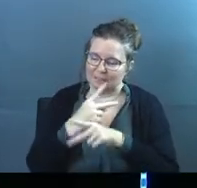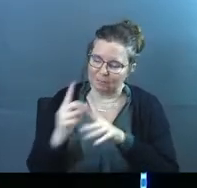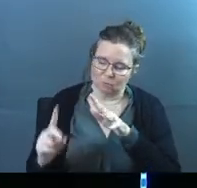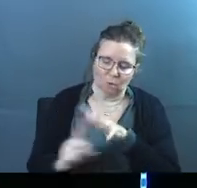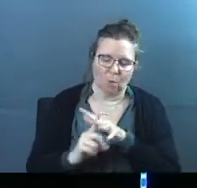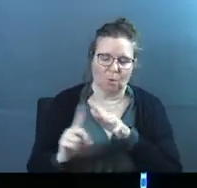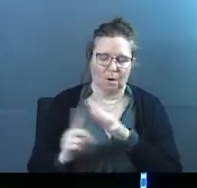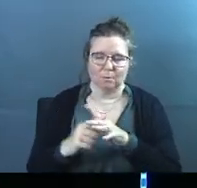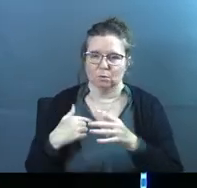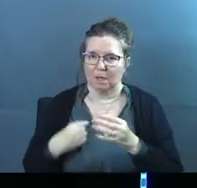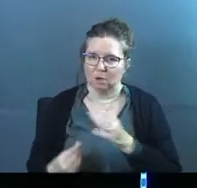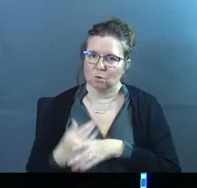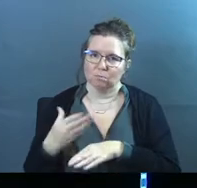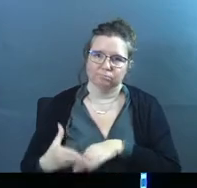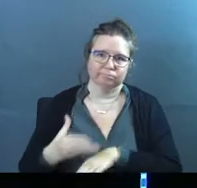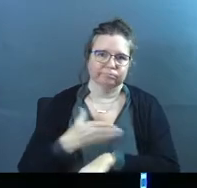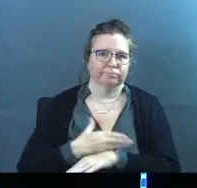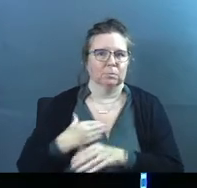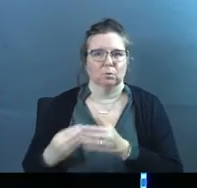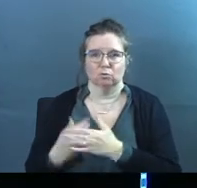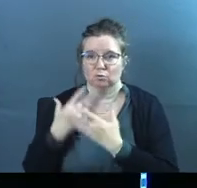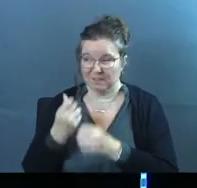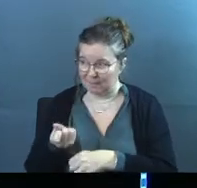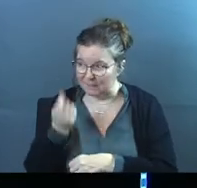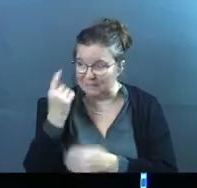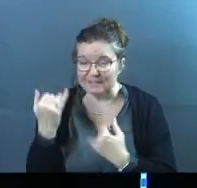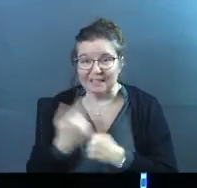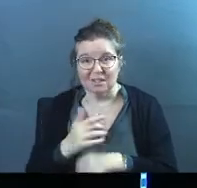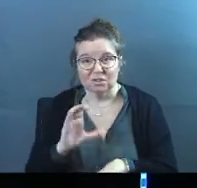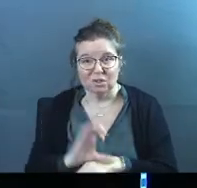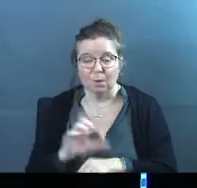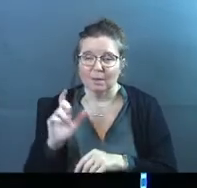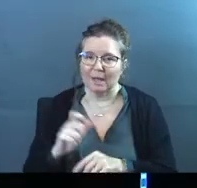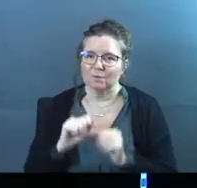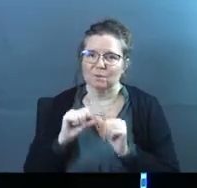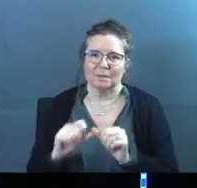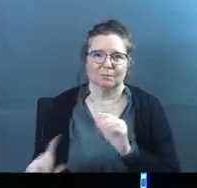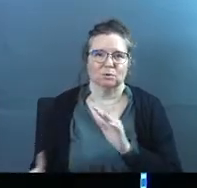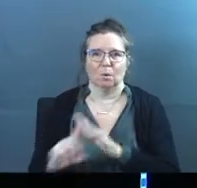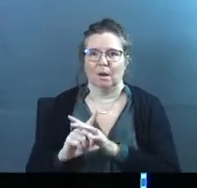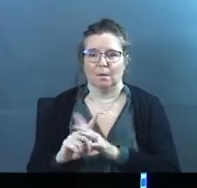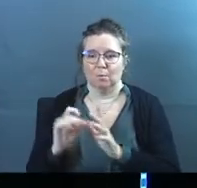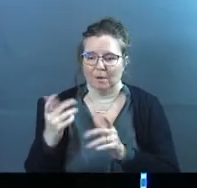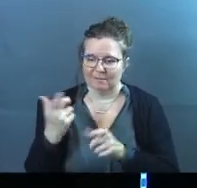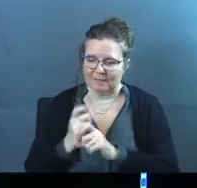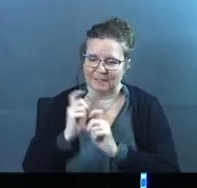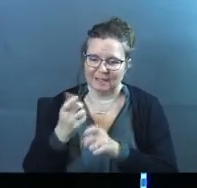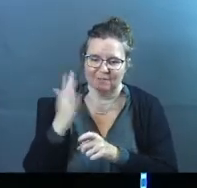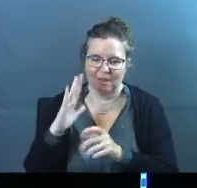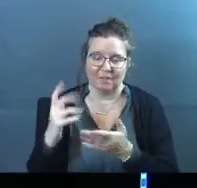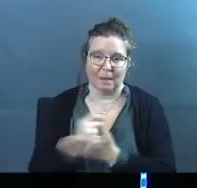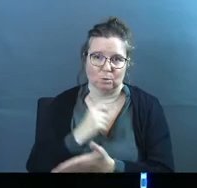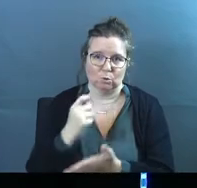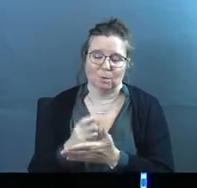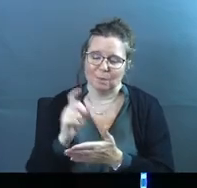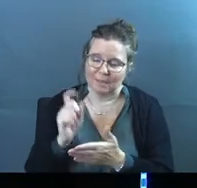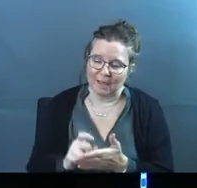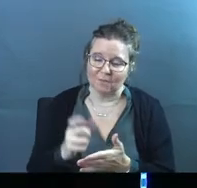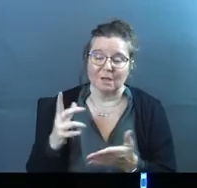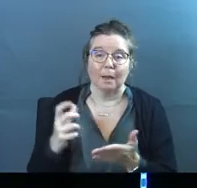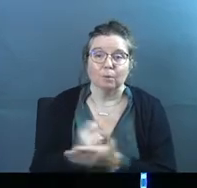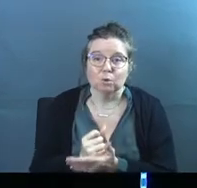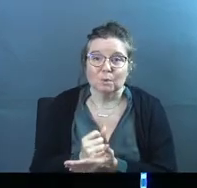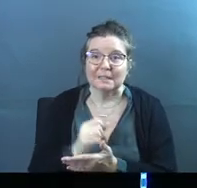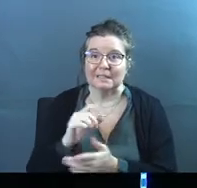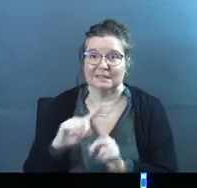Keep showing up so that I can grow your strength, so that I can grow your trust. Does that make sense today, church? We've got to keep showing up. We've got to give God the opportunity. We have to. The